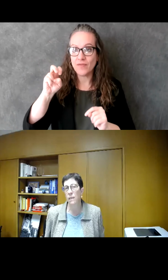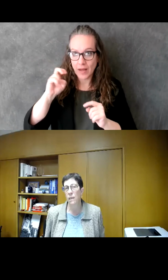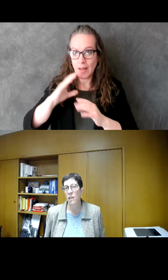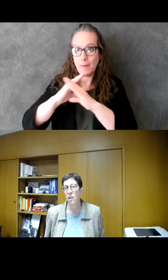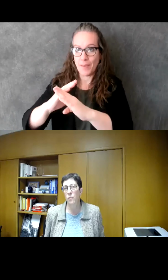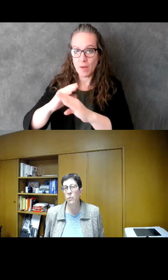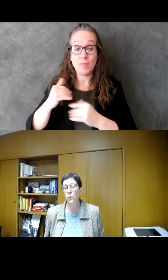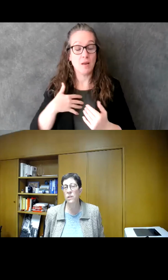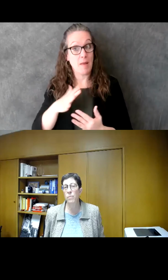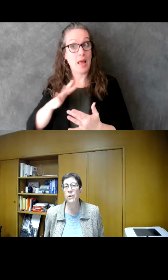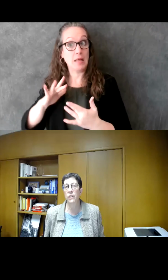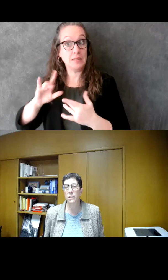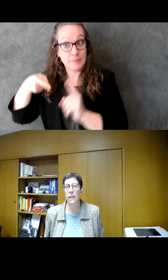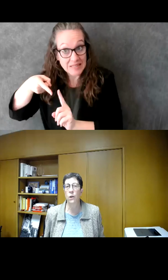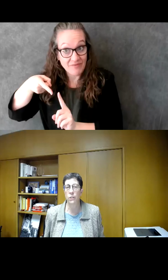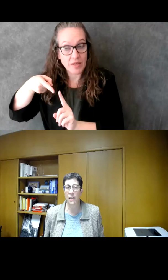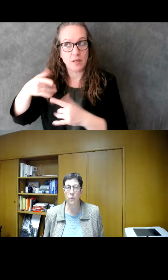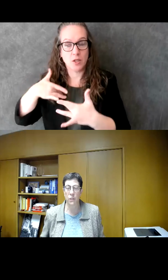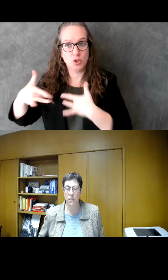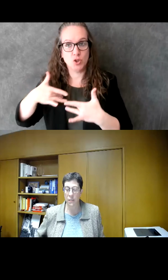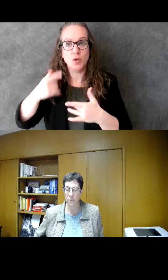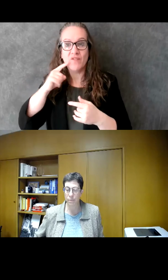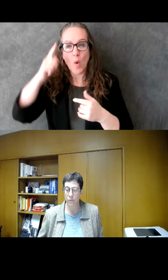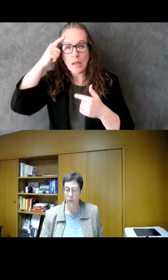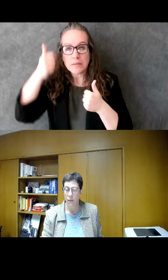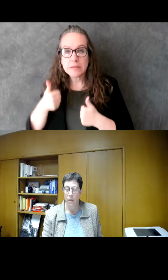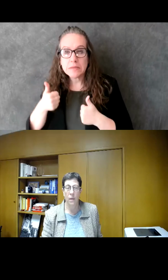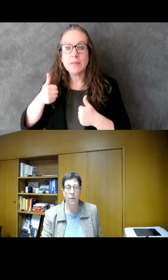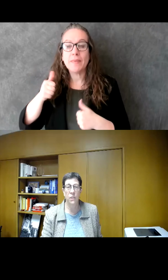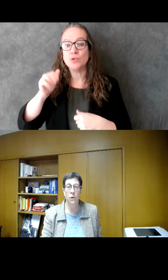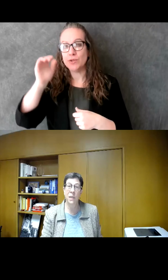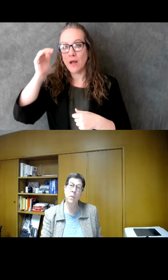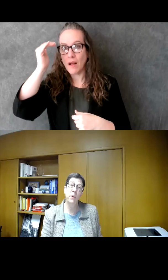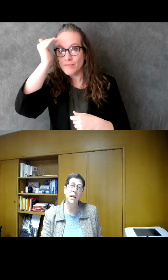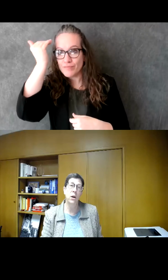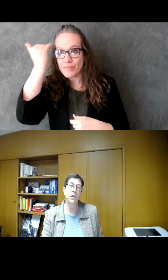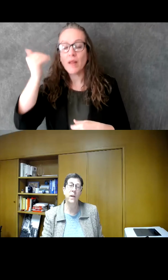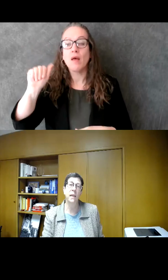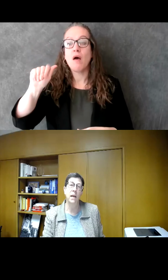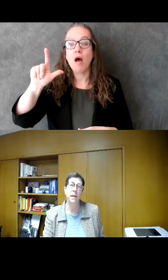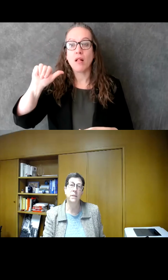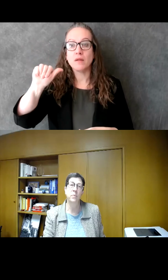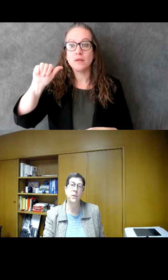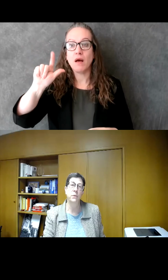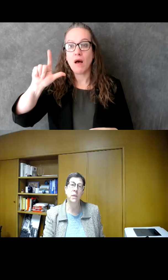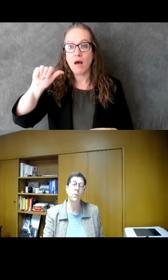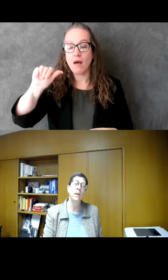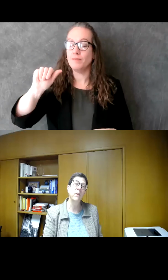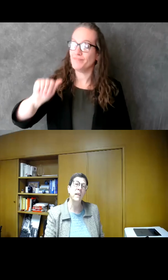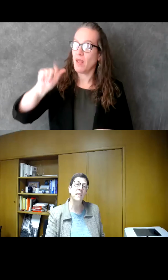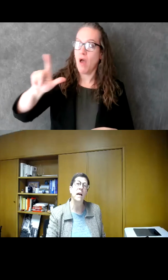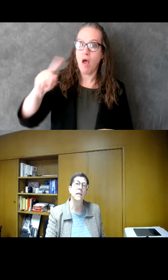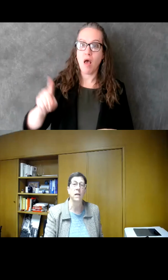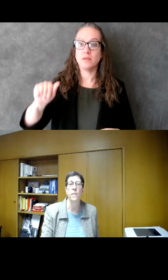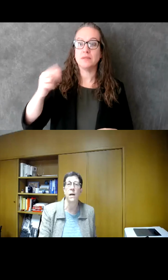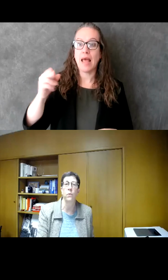neglect of people with dementias like Alzheimer's disease. So it can be really hard to recognize abuse. And one of